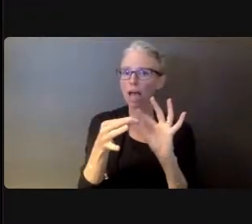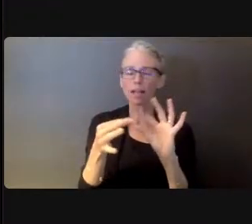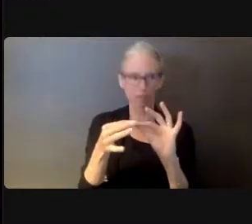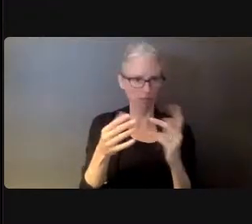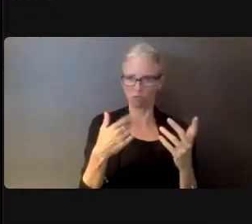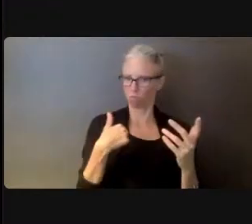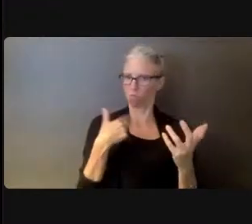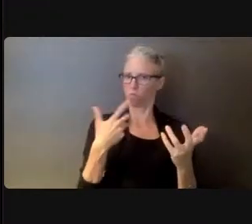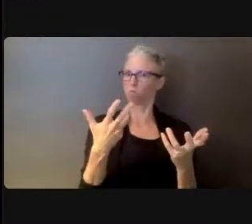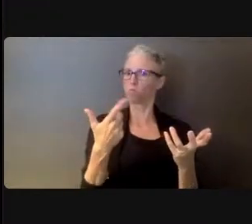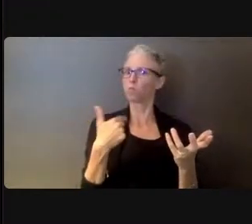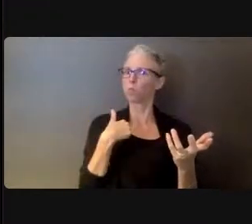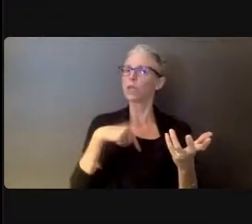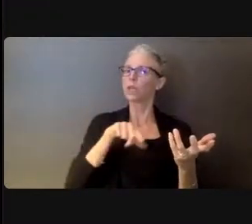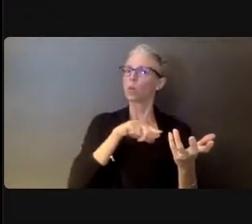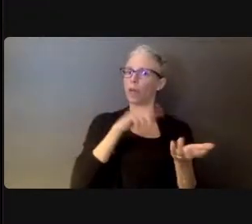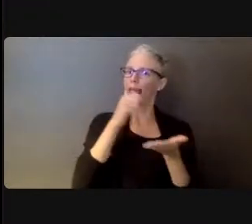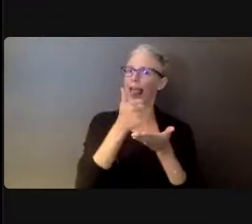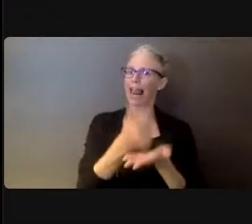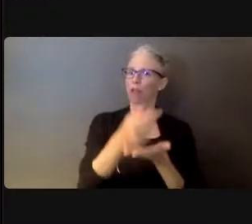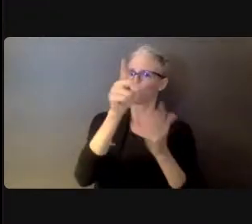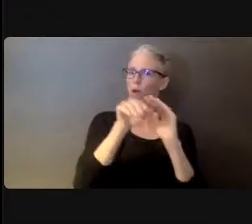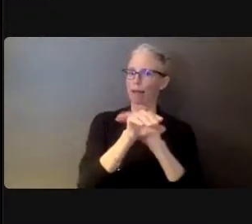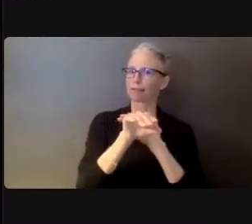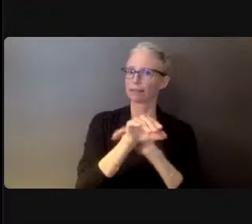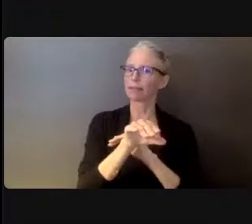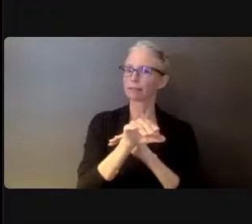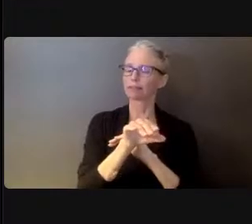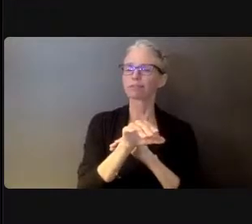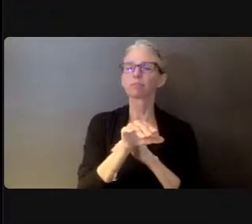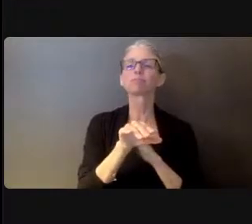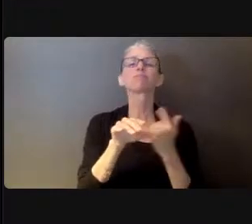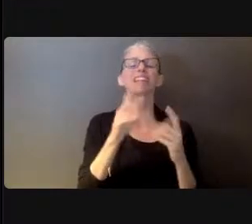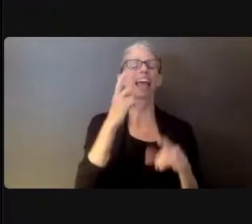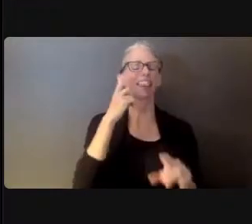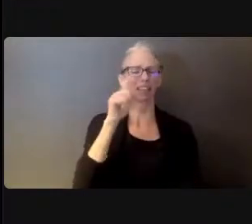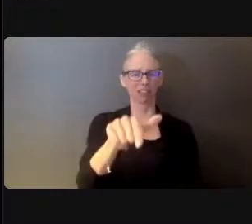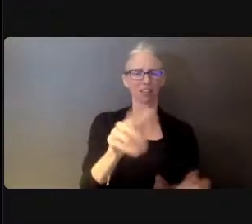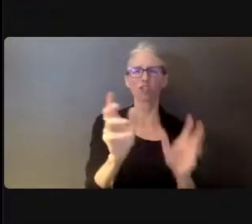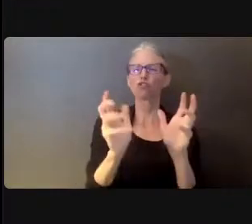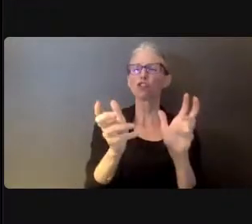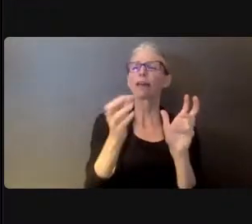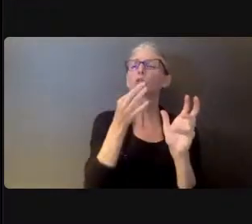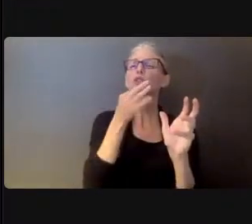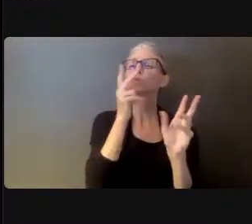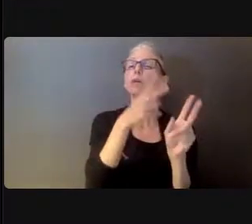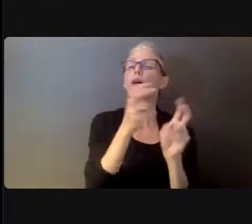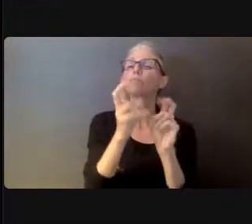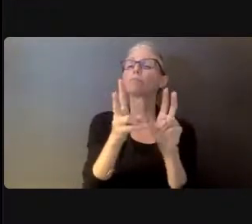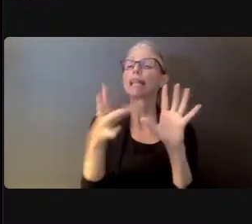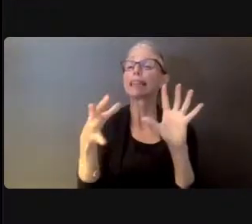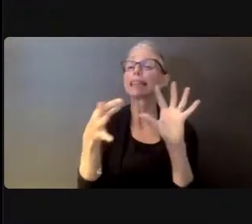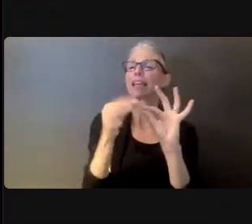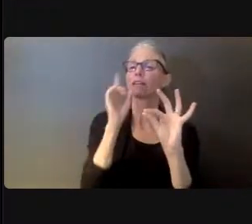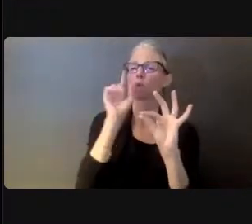that standard and where you can submit your comments. We'll put that in the chat for you in a little bit.